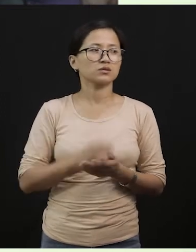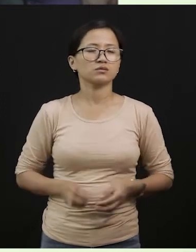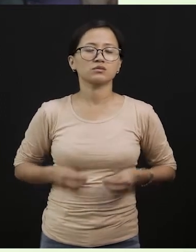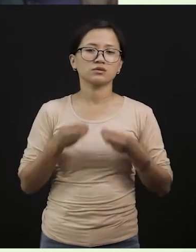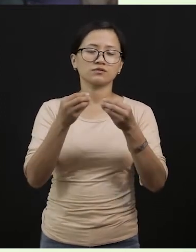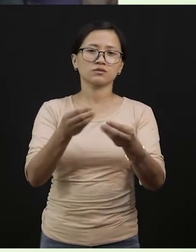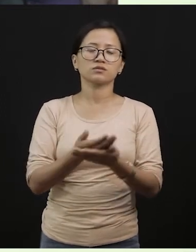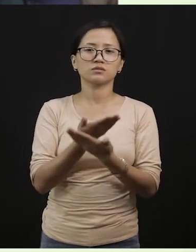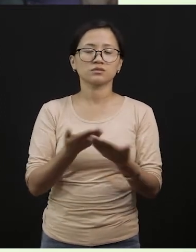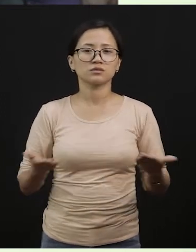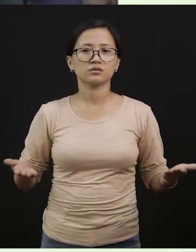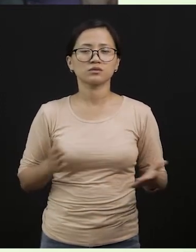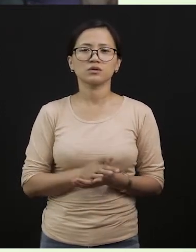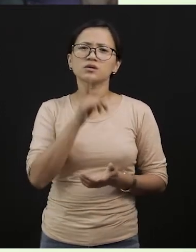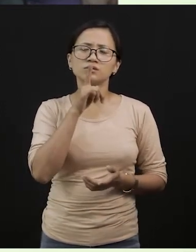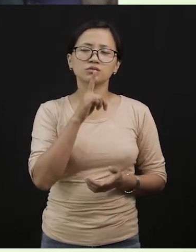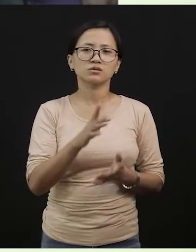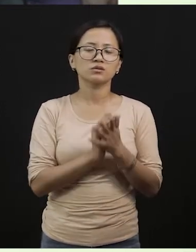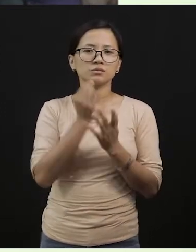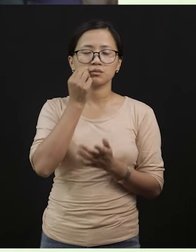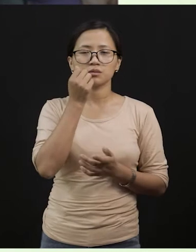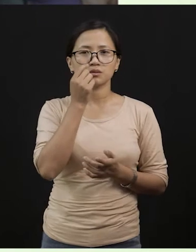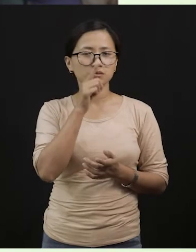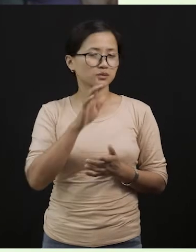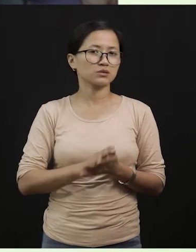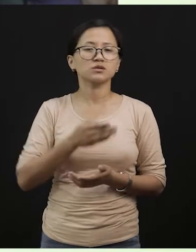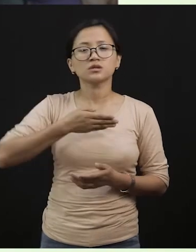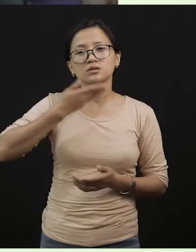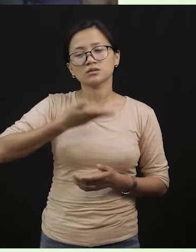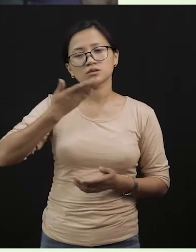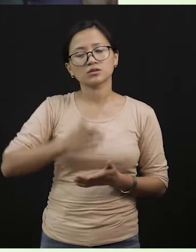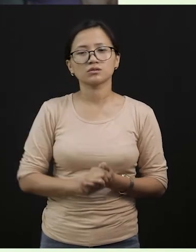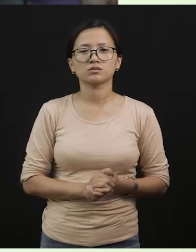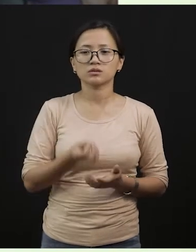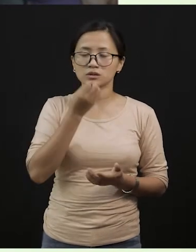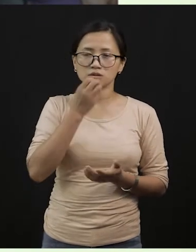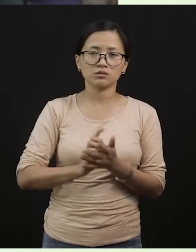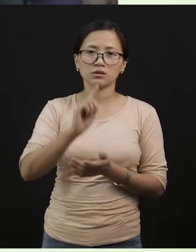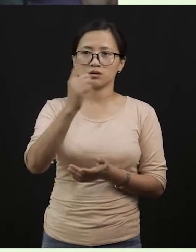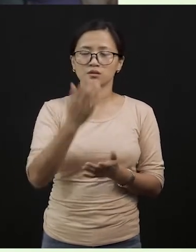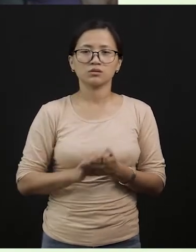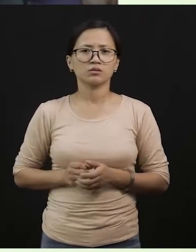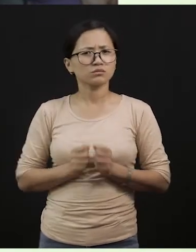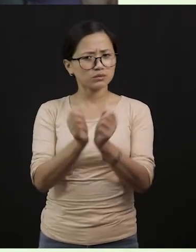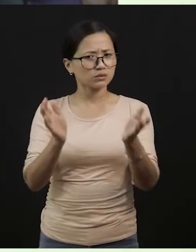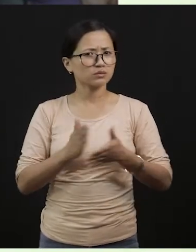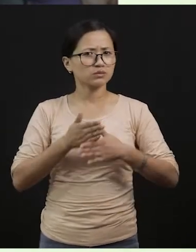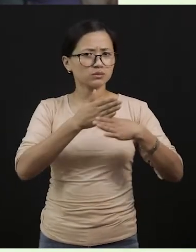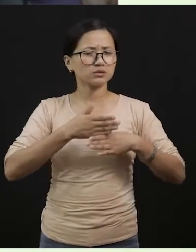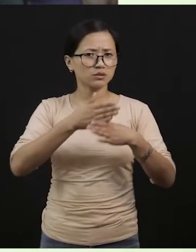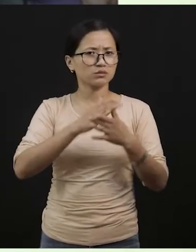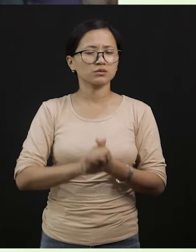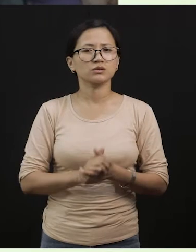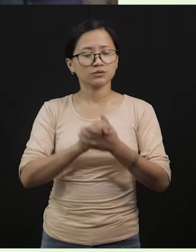giving them and your friends are looking at you, I'm sure your parents teach you not to eat alone without sharing with friends. Here we see a very